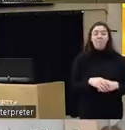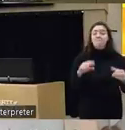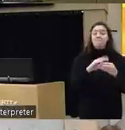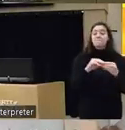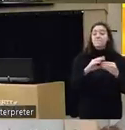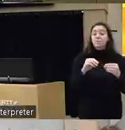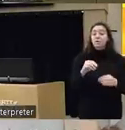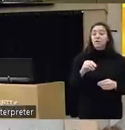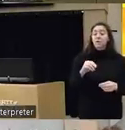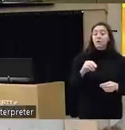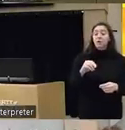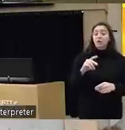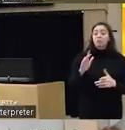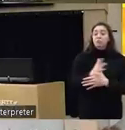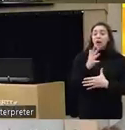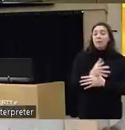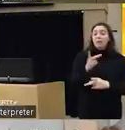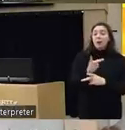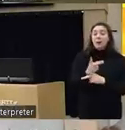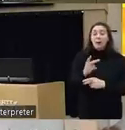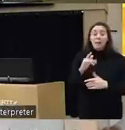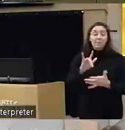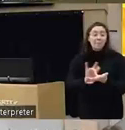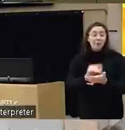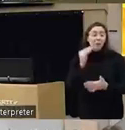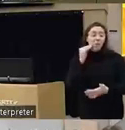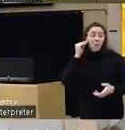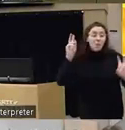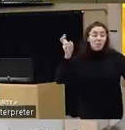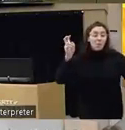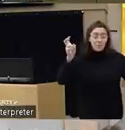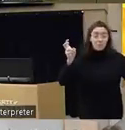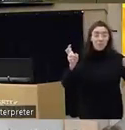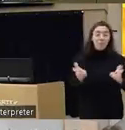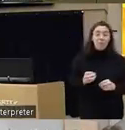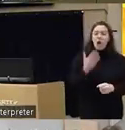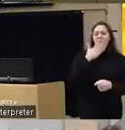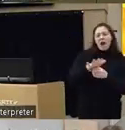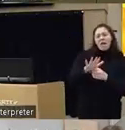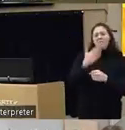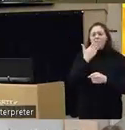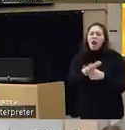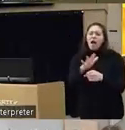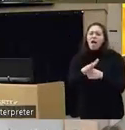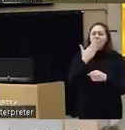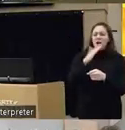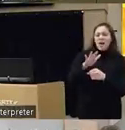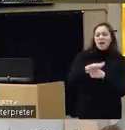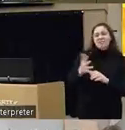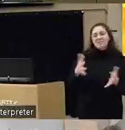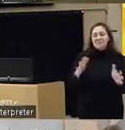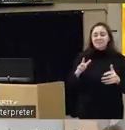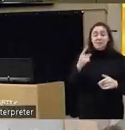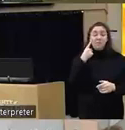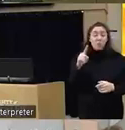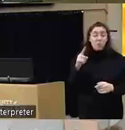care medical home, and I think of Winnicott's idea of the good enough parent as being pretty apt for the good enough medical home,